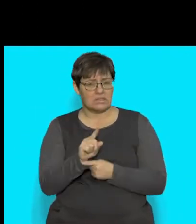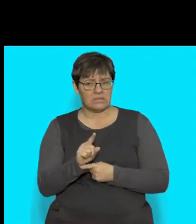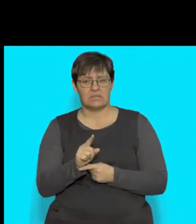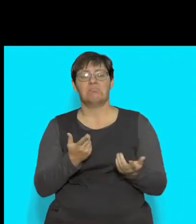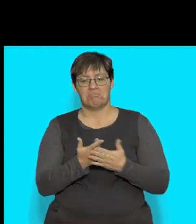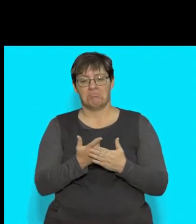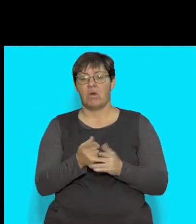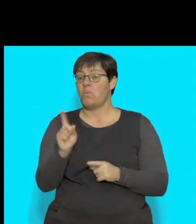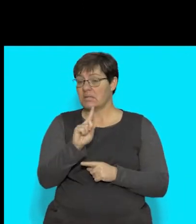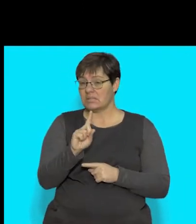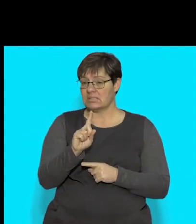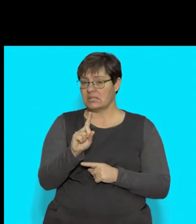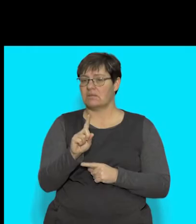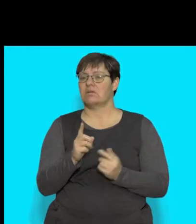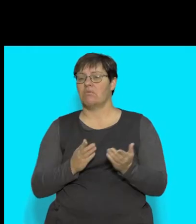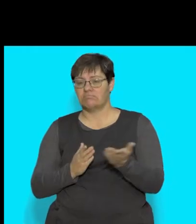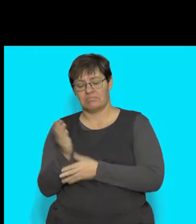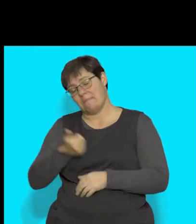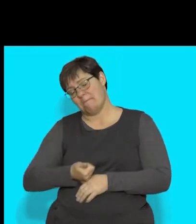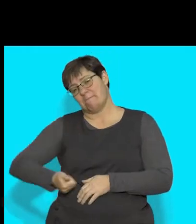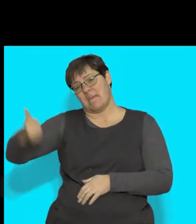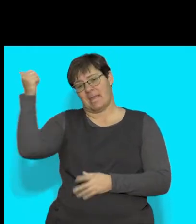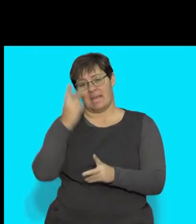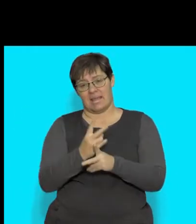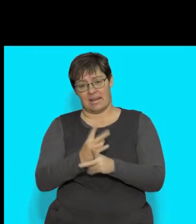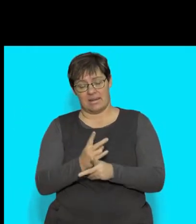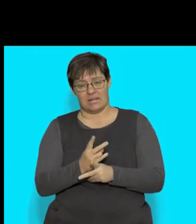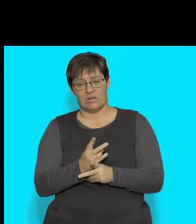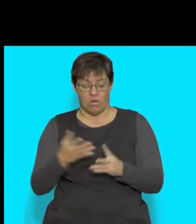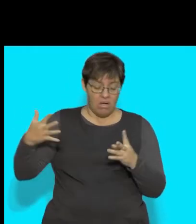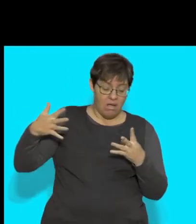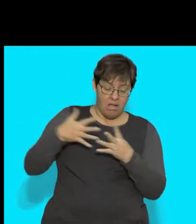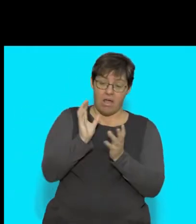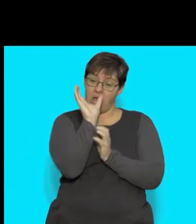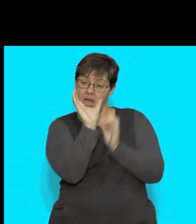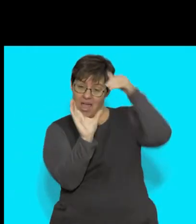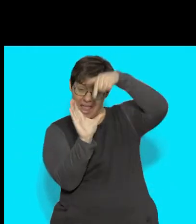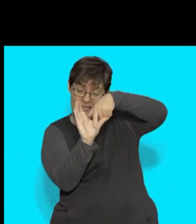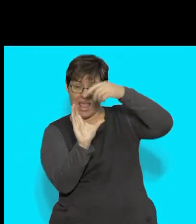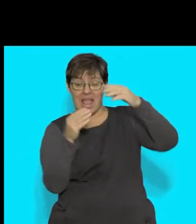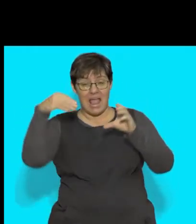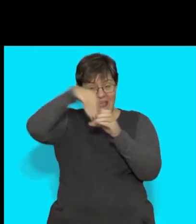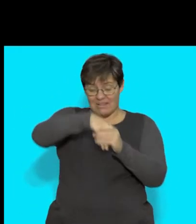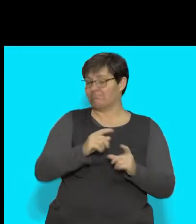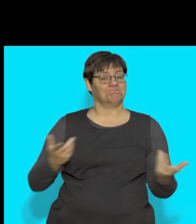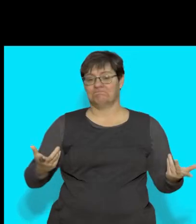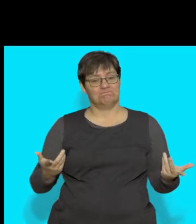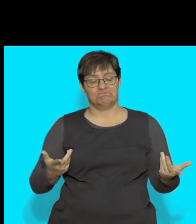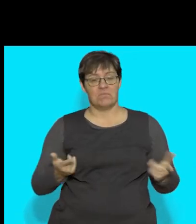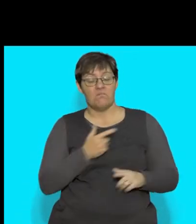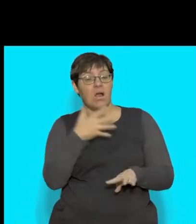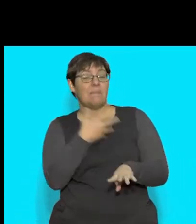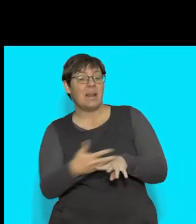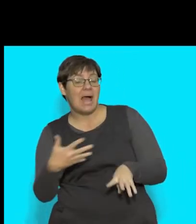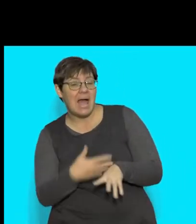We don't want them. And what are they going to do? Oops, they're going to find their way back again. So they're not going to come